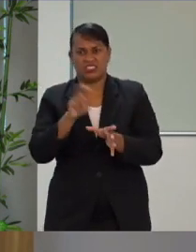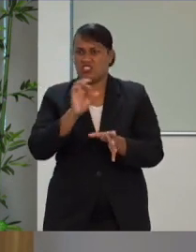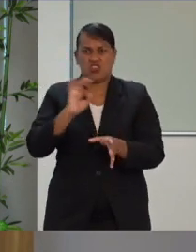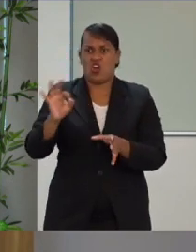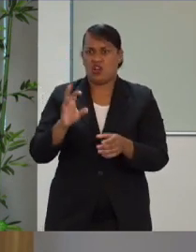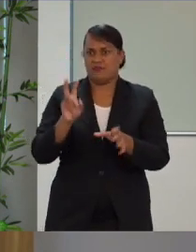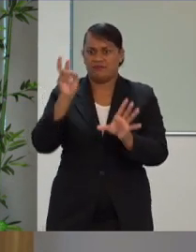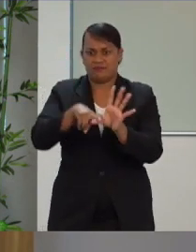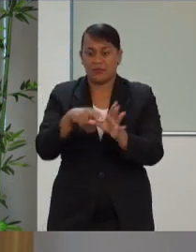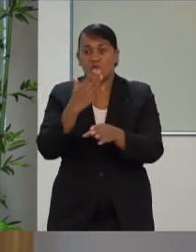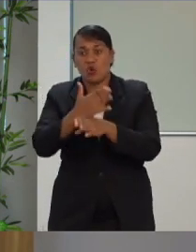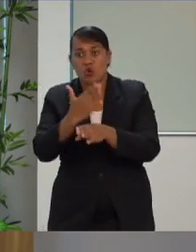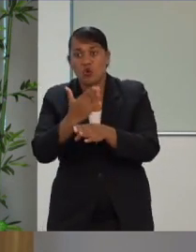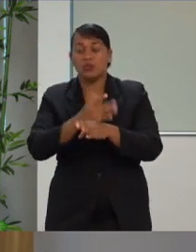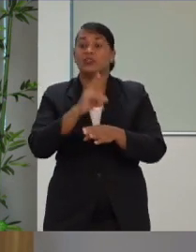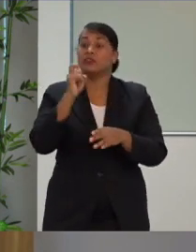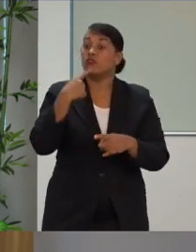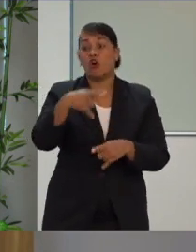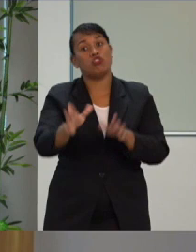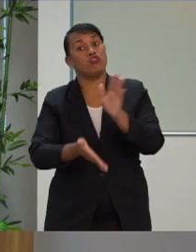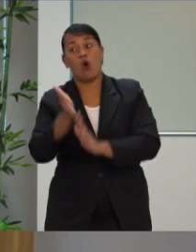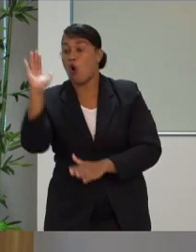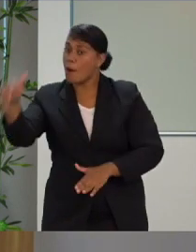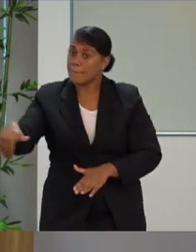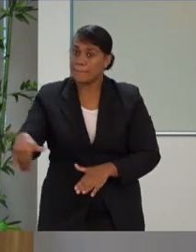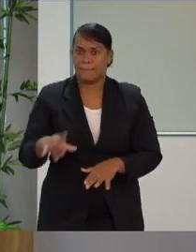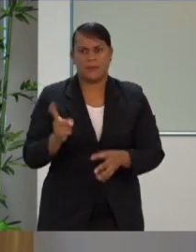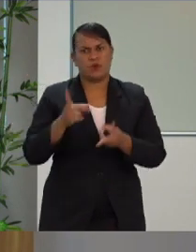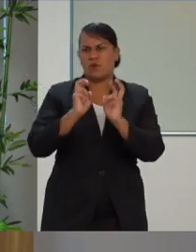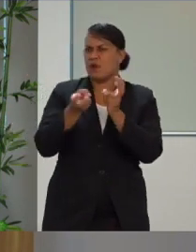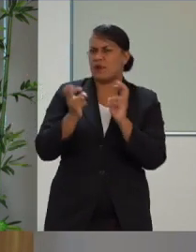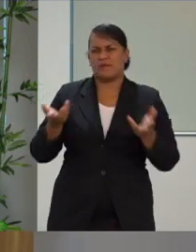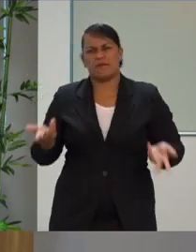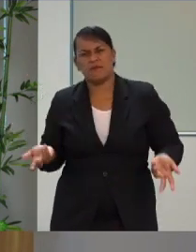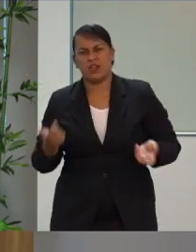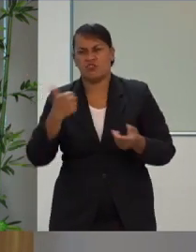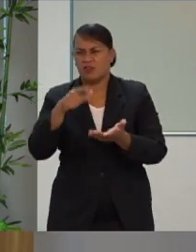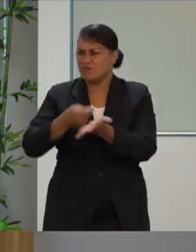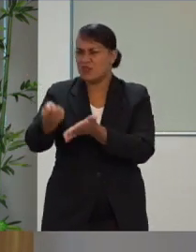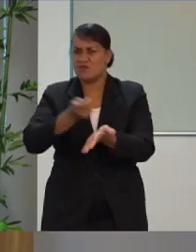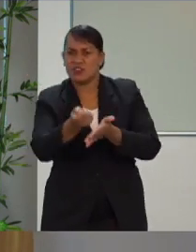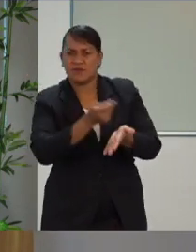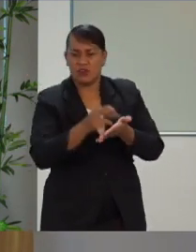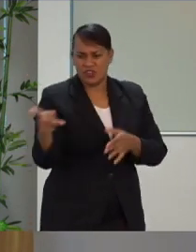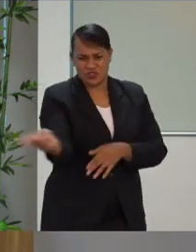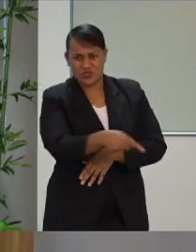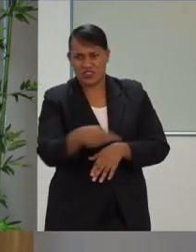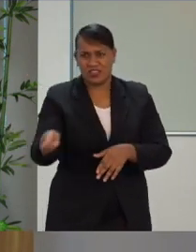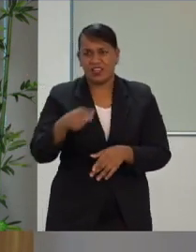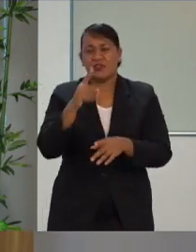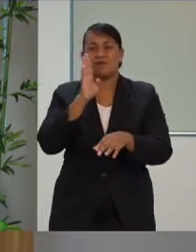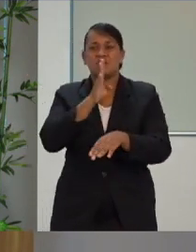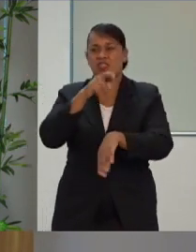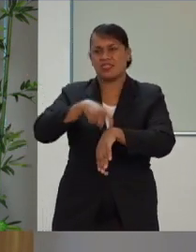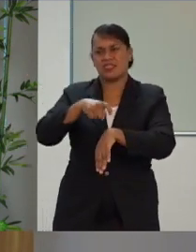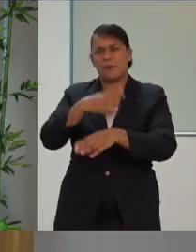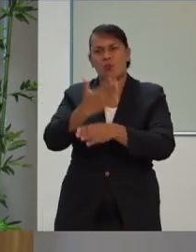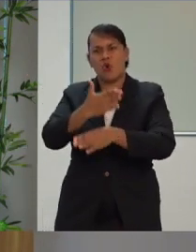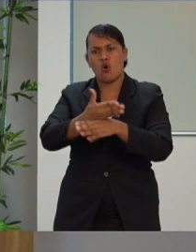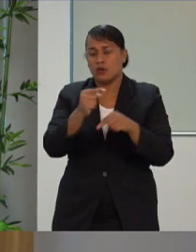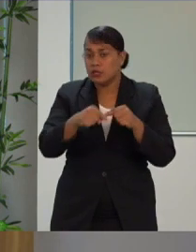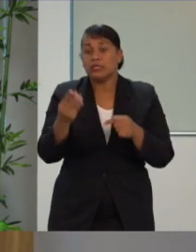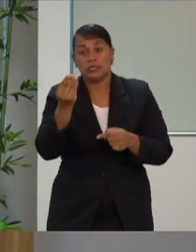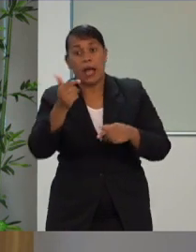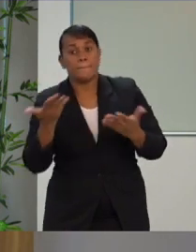home, there's a problem in respect of their ability to get paid for that. Some employees, of course, employers have said to the employees